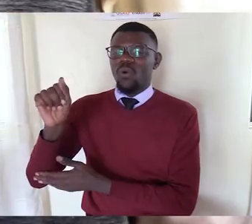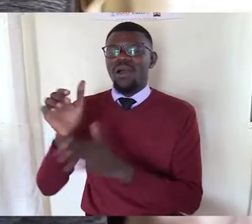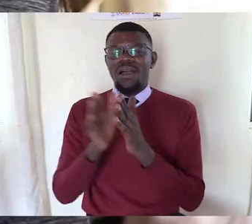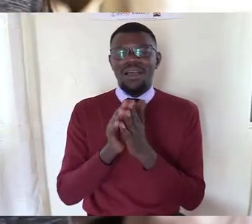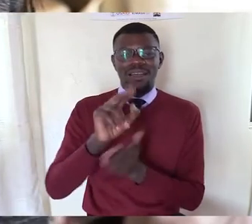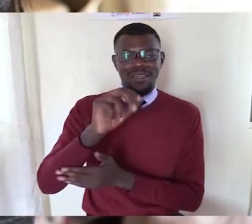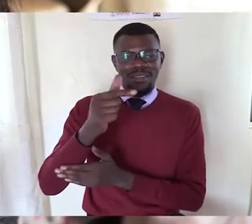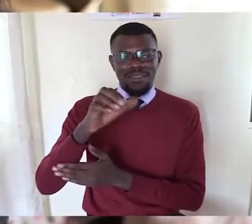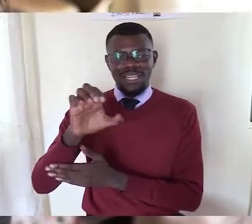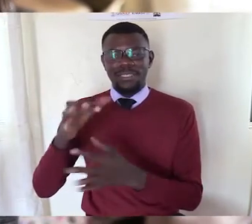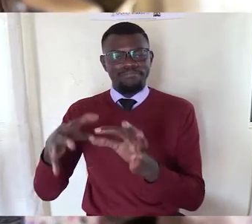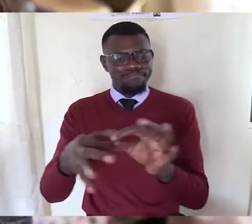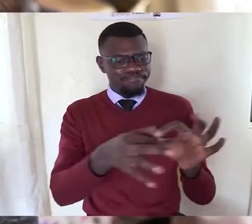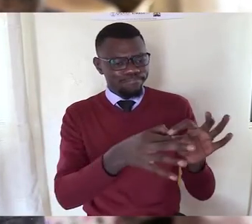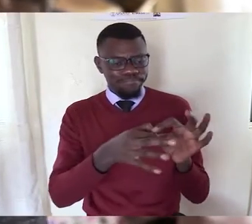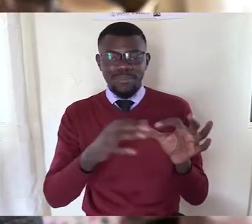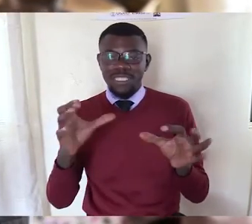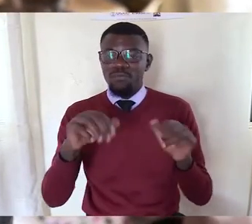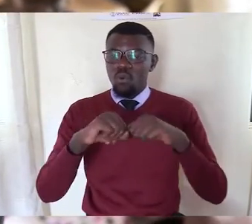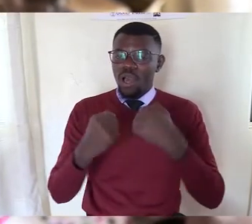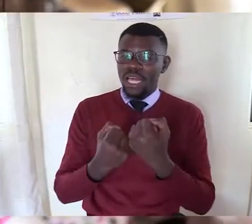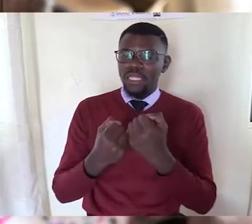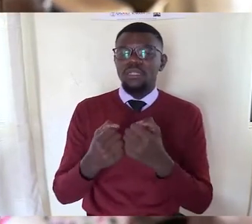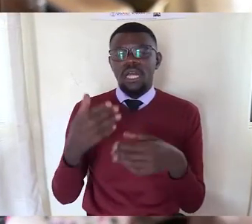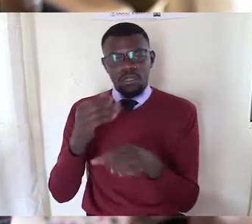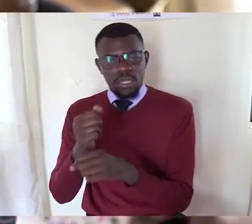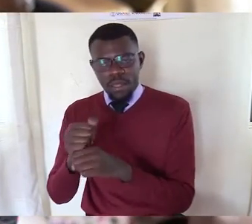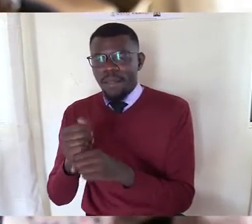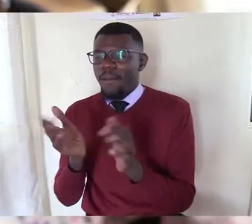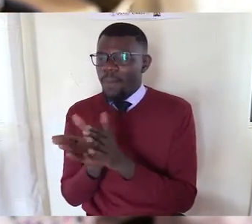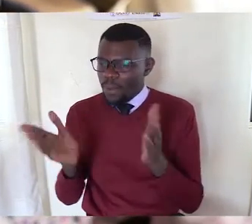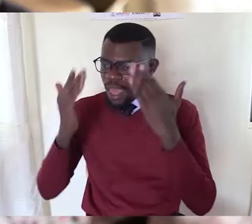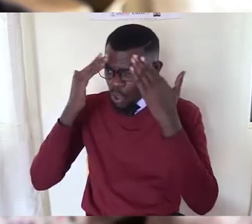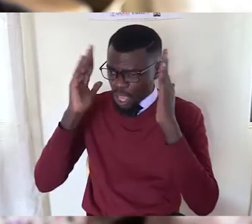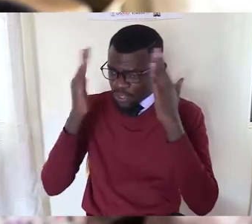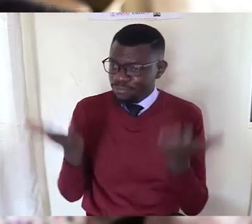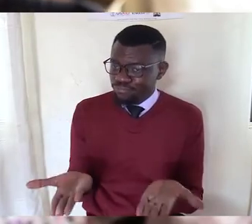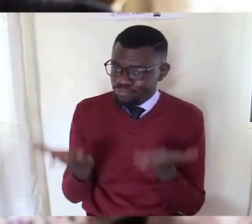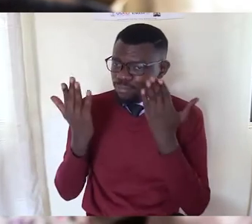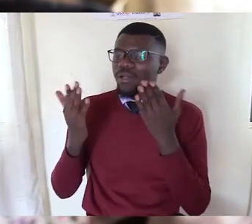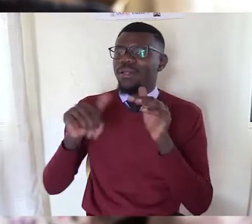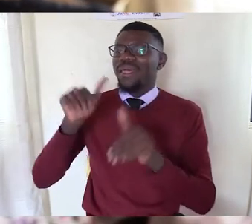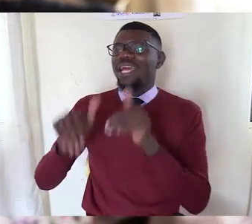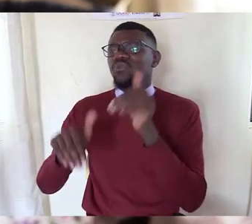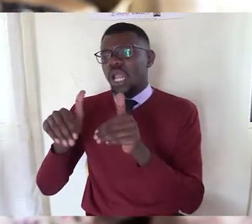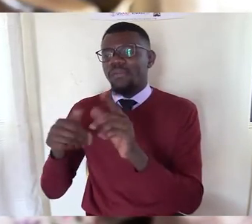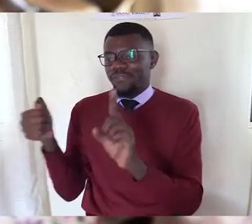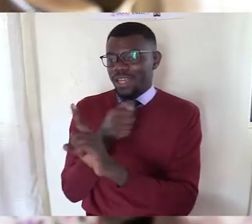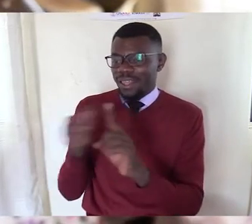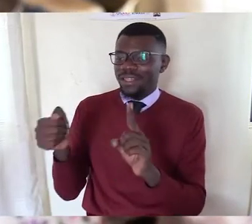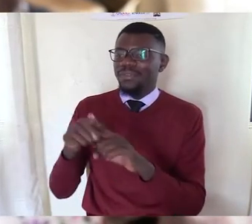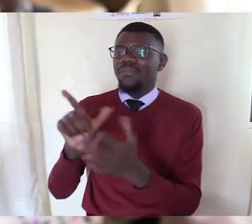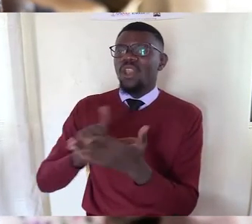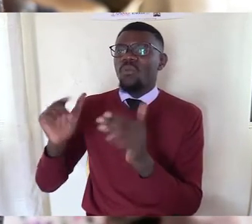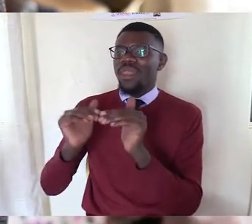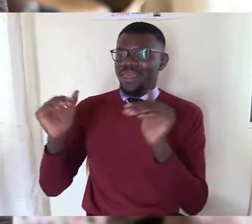civil society organizations, should raise public awareness on election-related SGBV with a view to establish